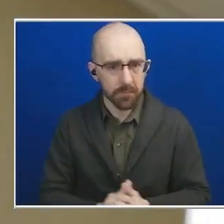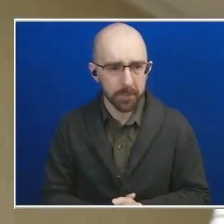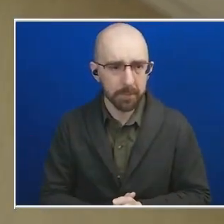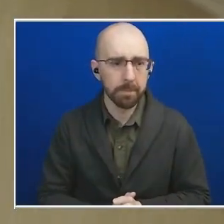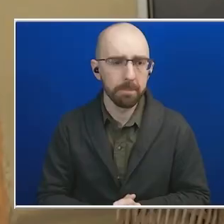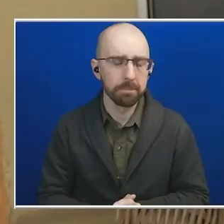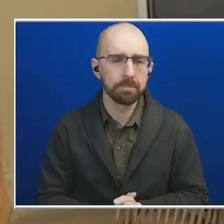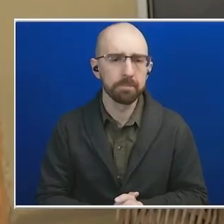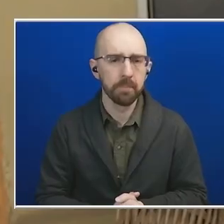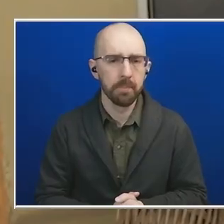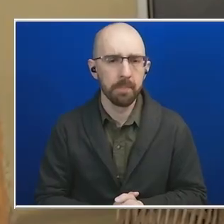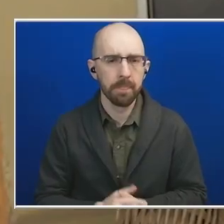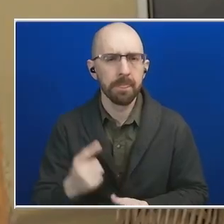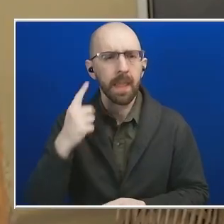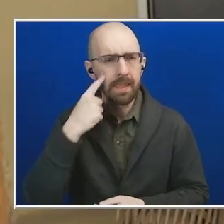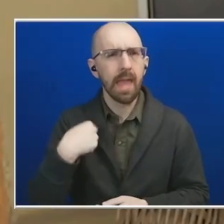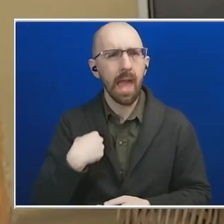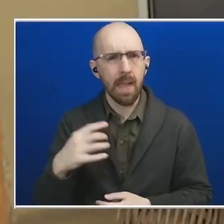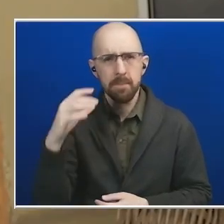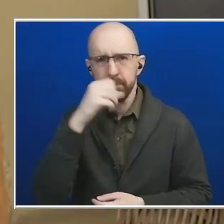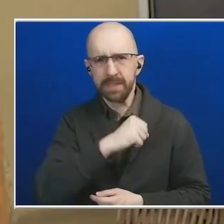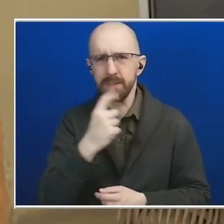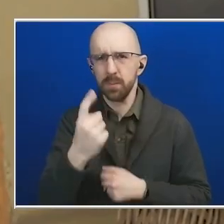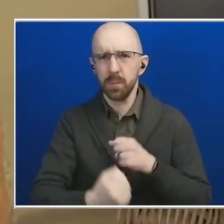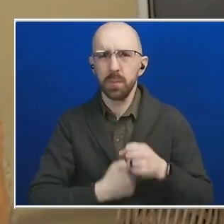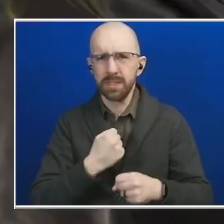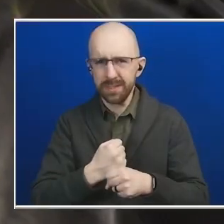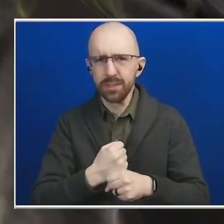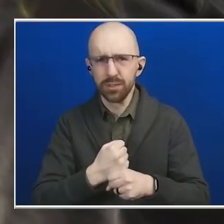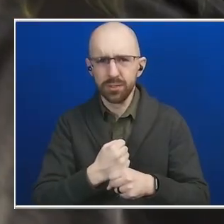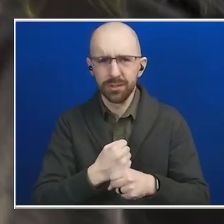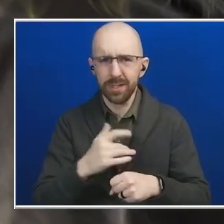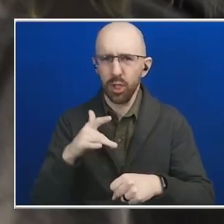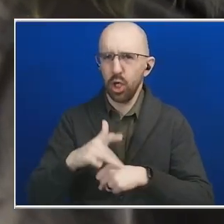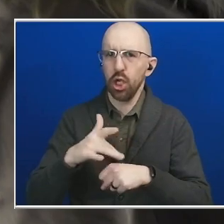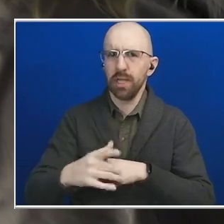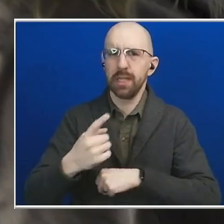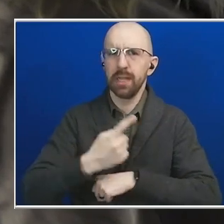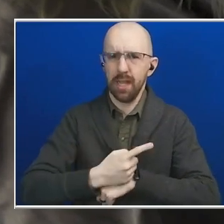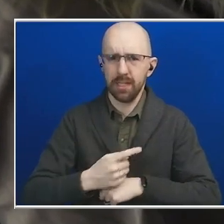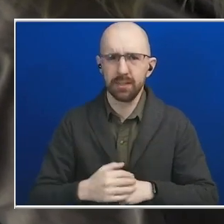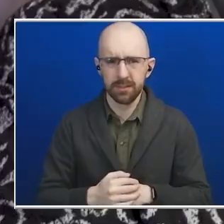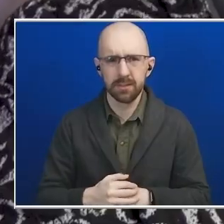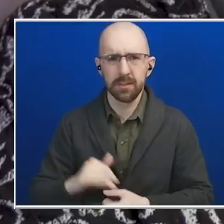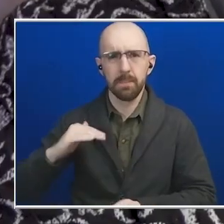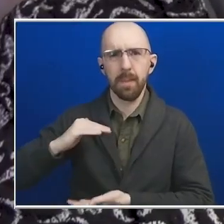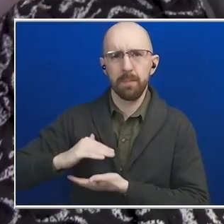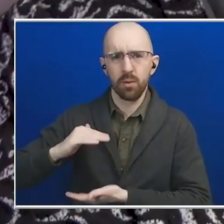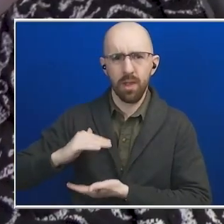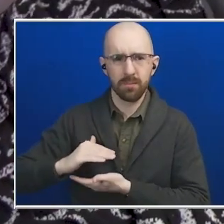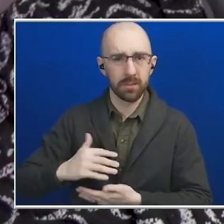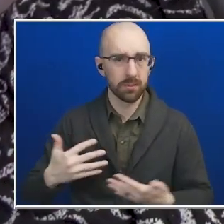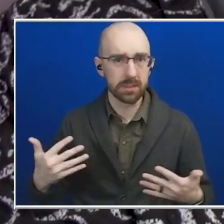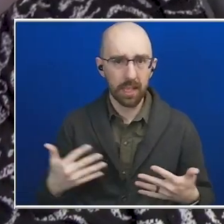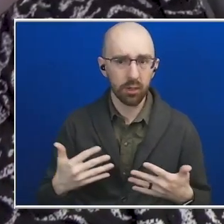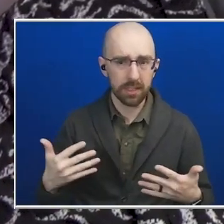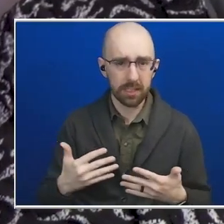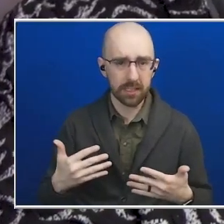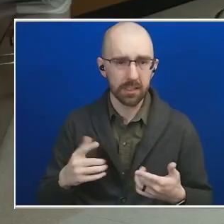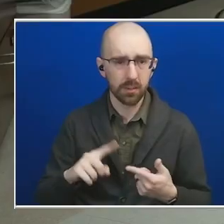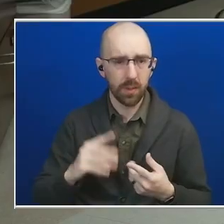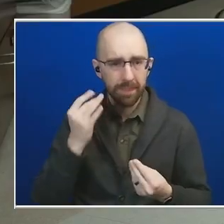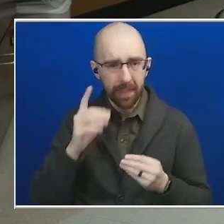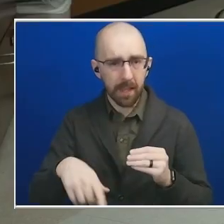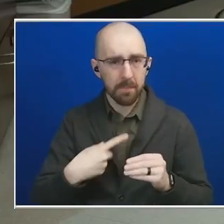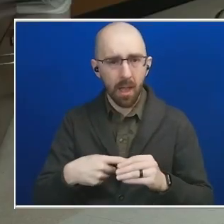I think I missed that 1 year in the early days mammogram. It was scary to think about going